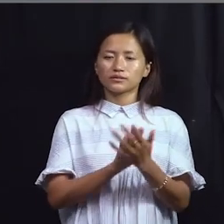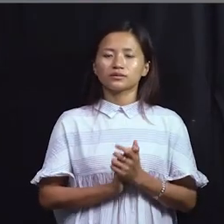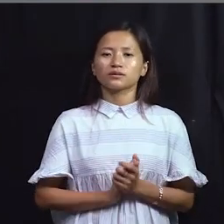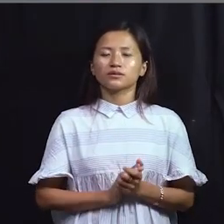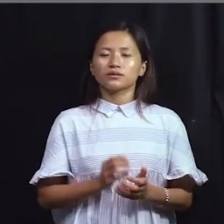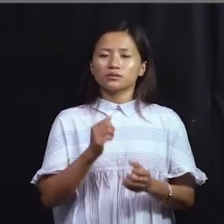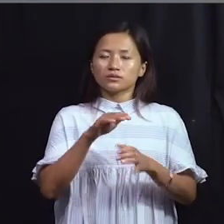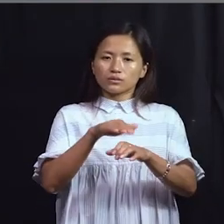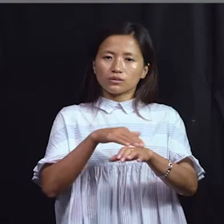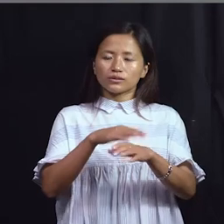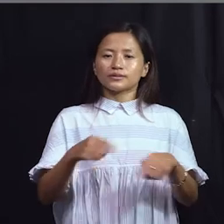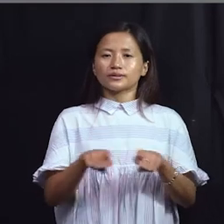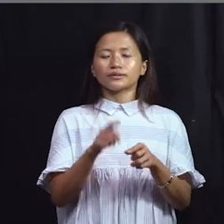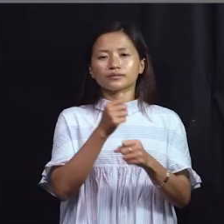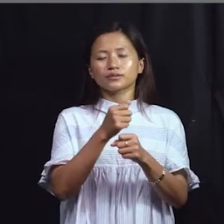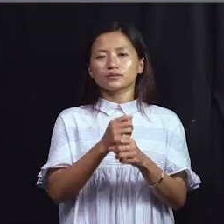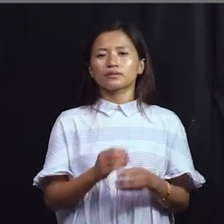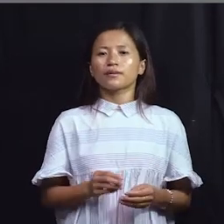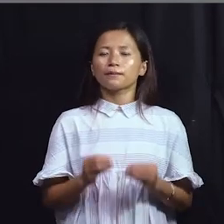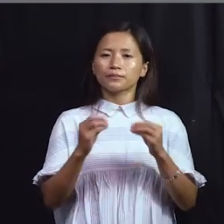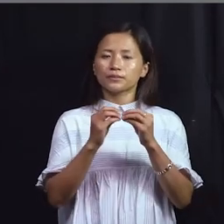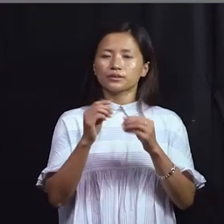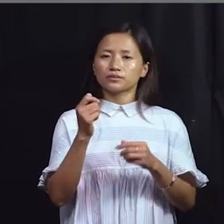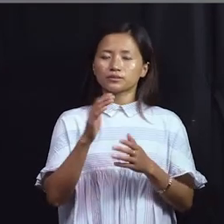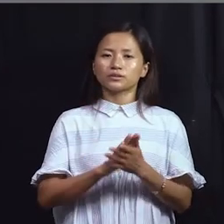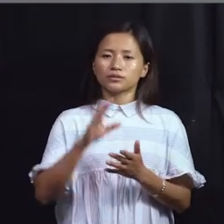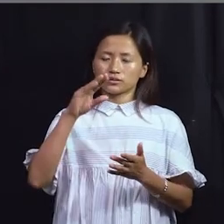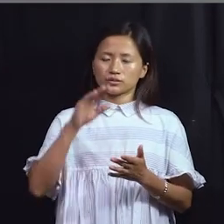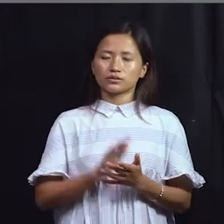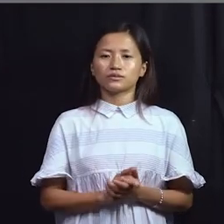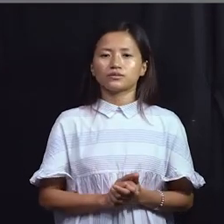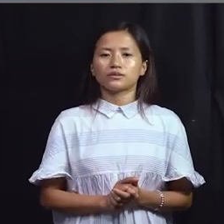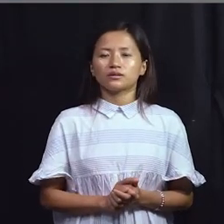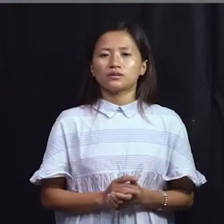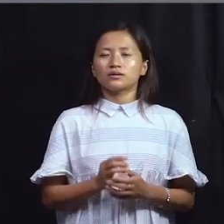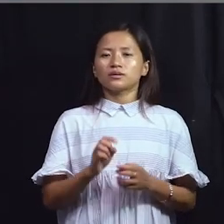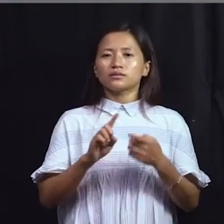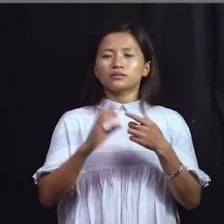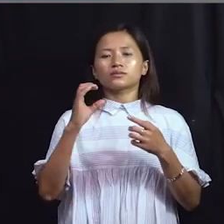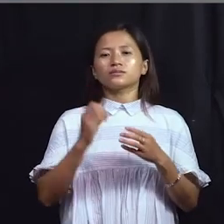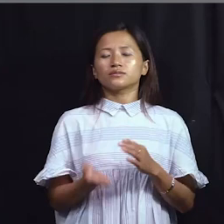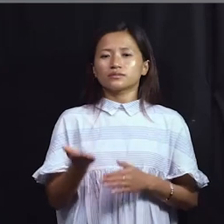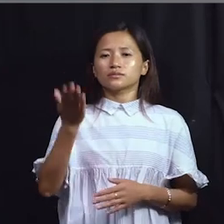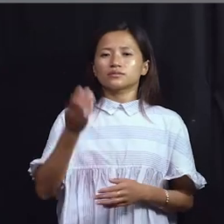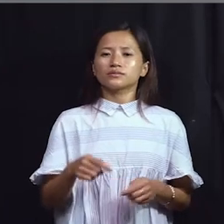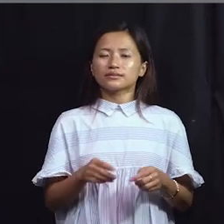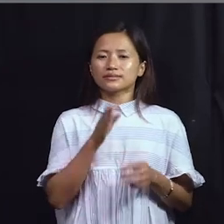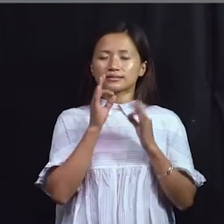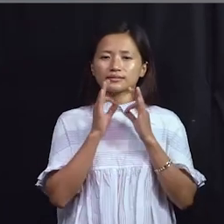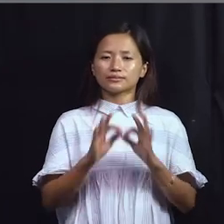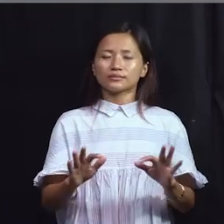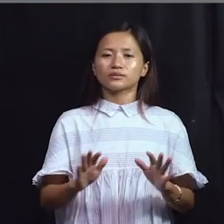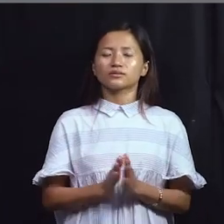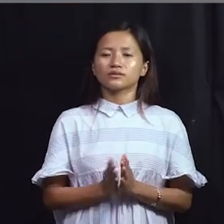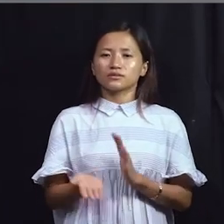gradually, the objective of budget is ensured. Then economic growth, we have already discussed, is simply